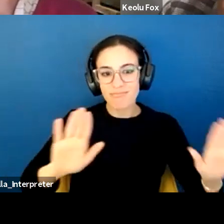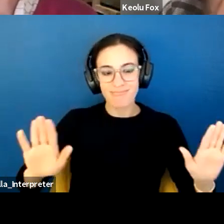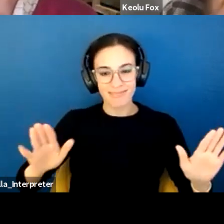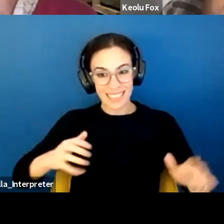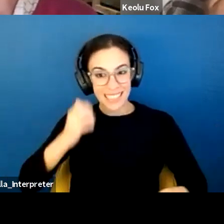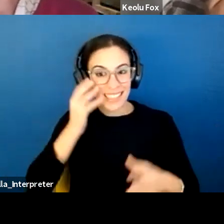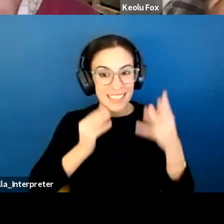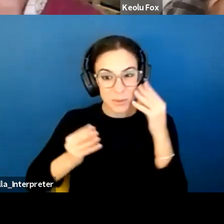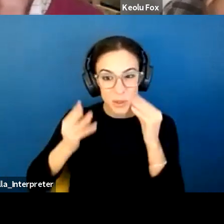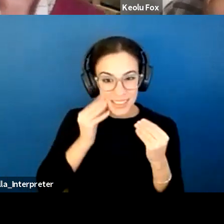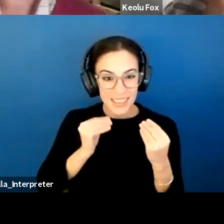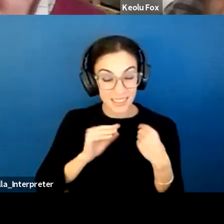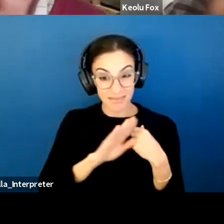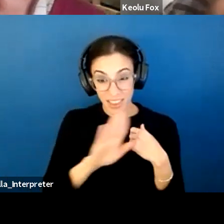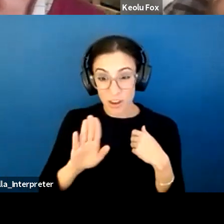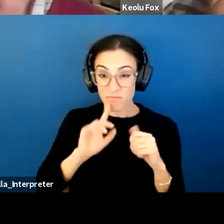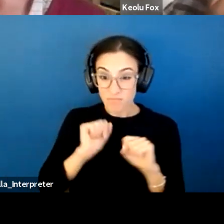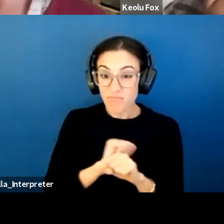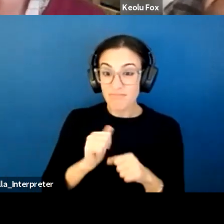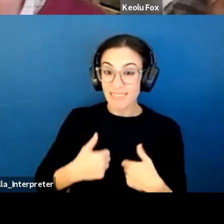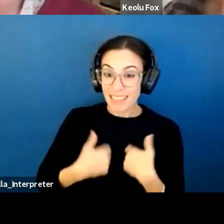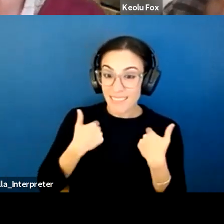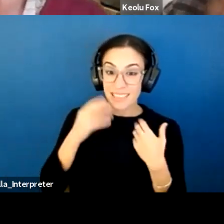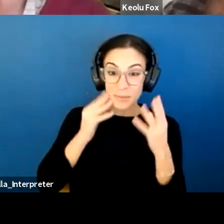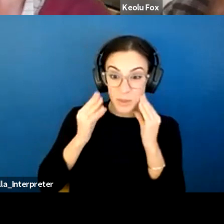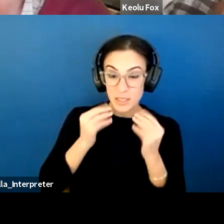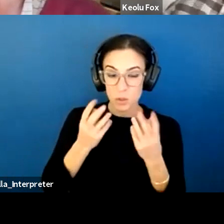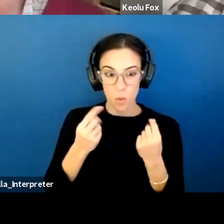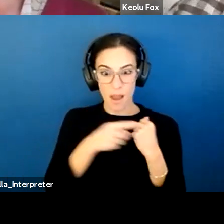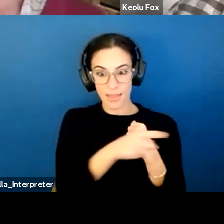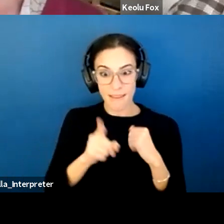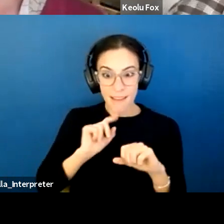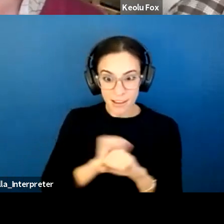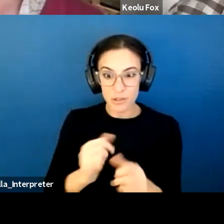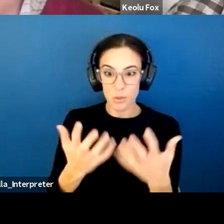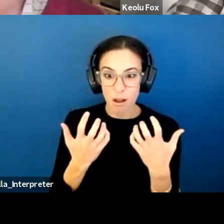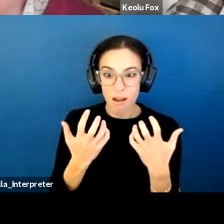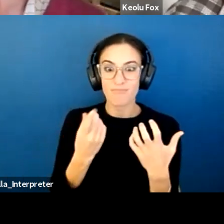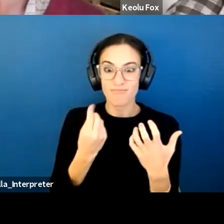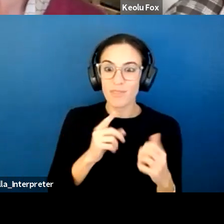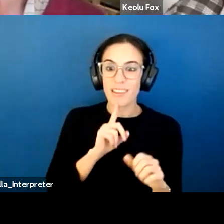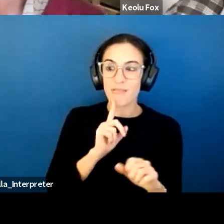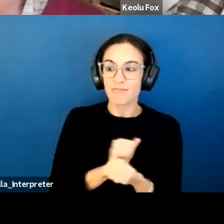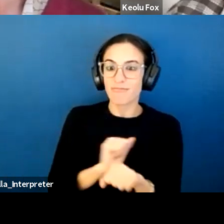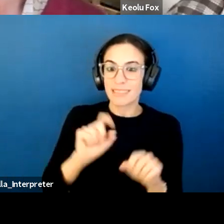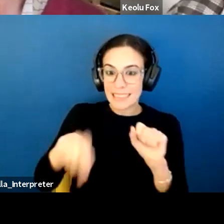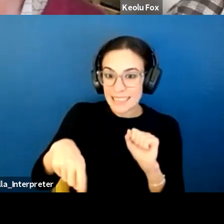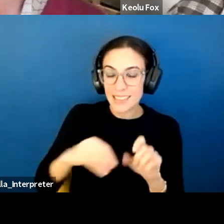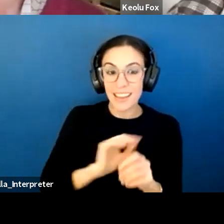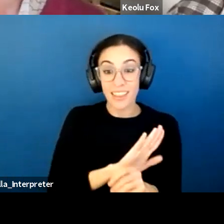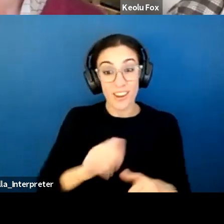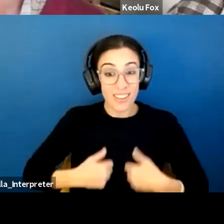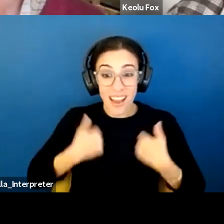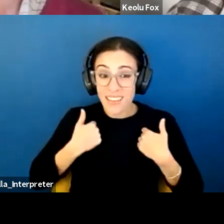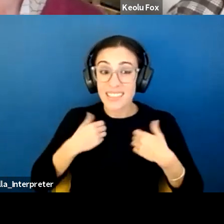folks, what they actually want, what they actually need in their lives, in all of the rich context of